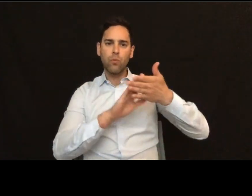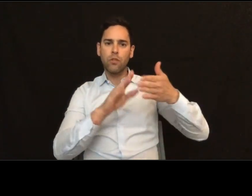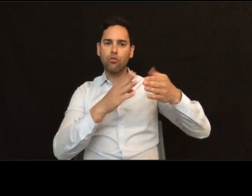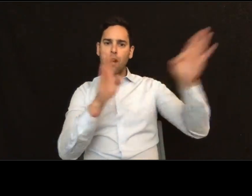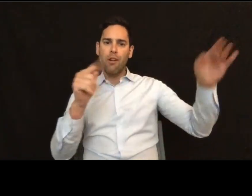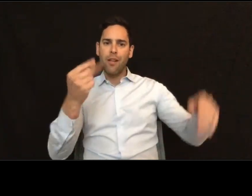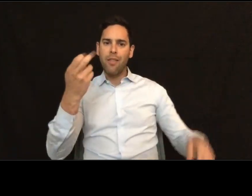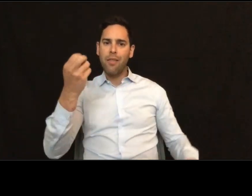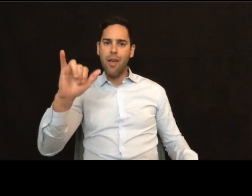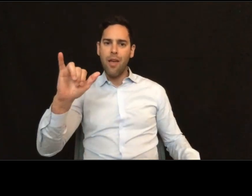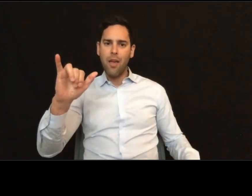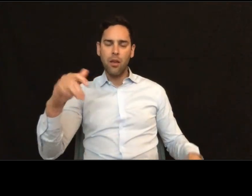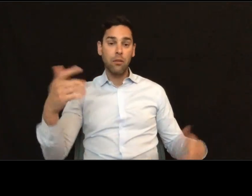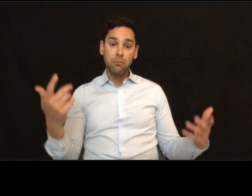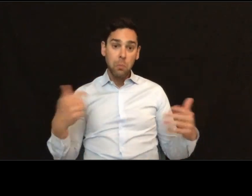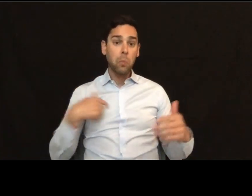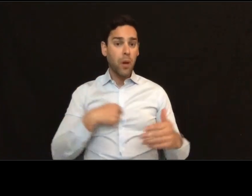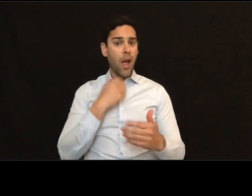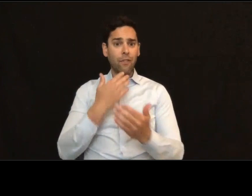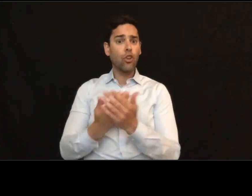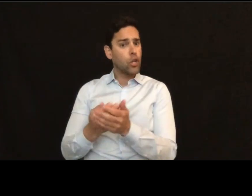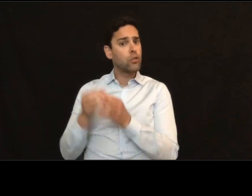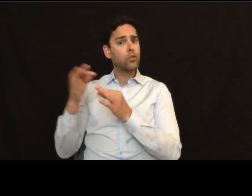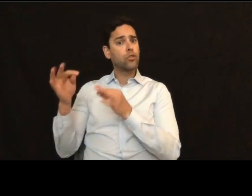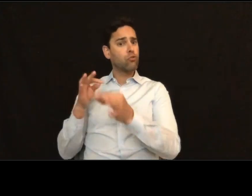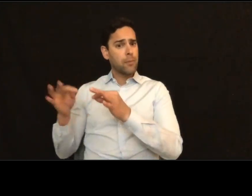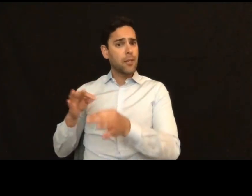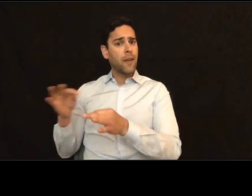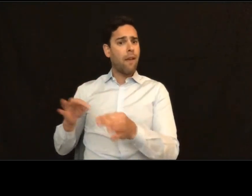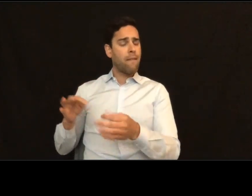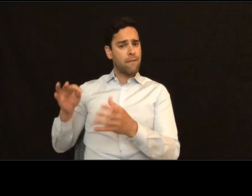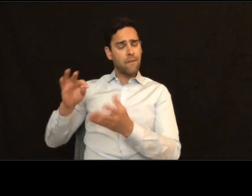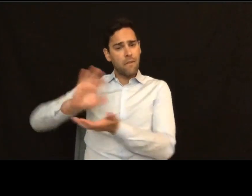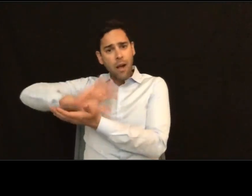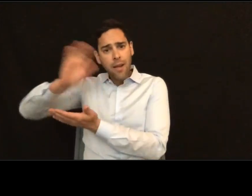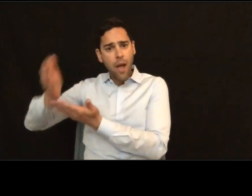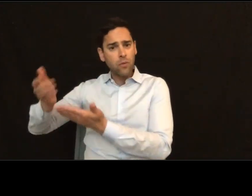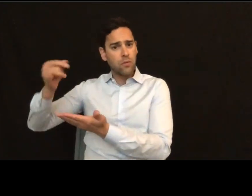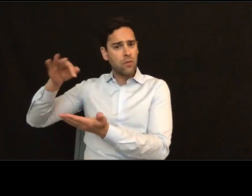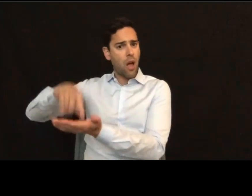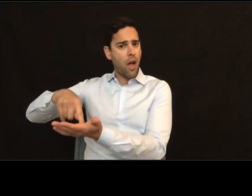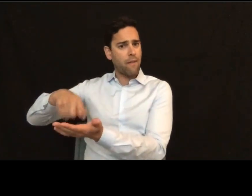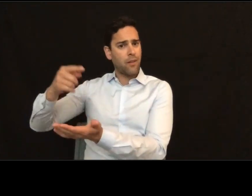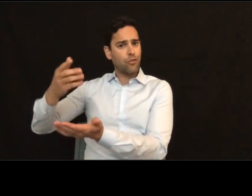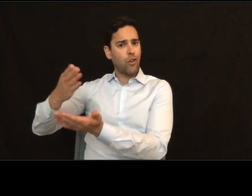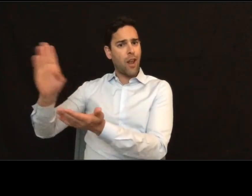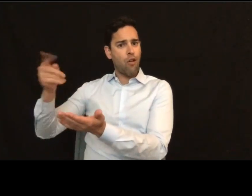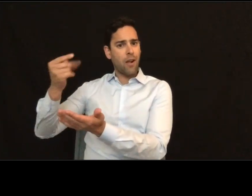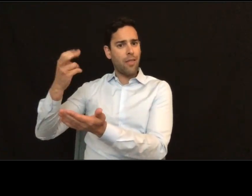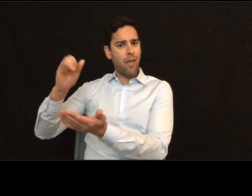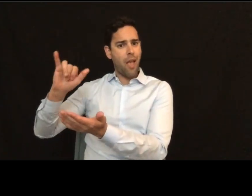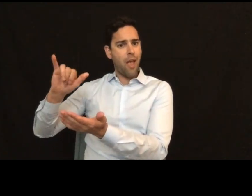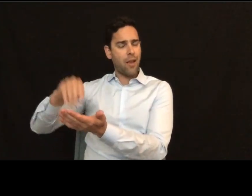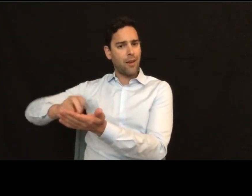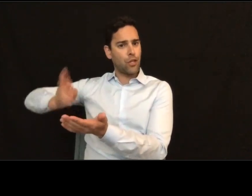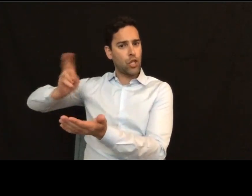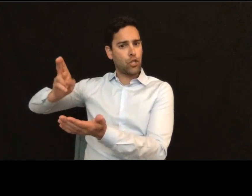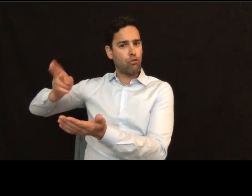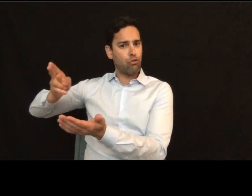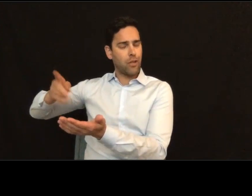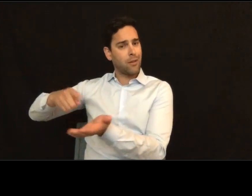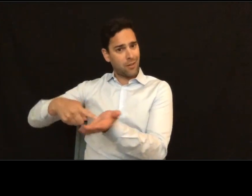of descriptive accounts of generic they and its long history that you can point to, and then also do whatever you have to do to not